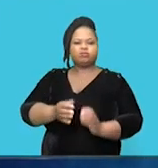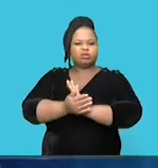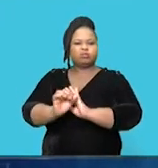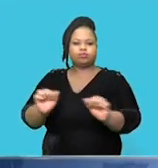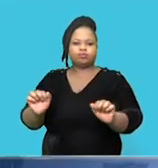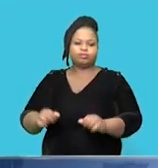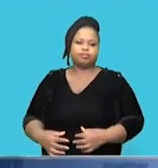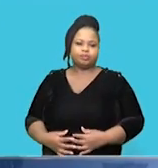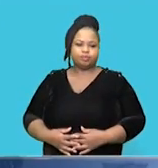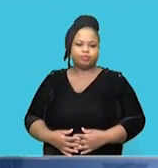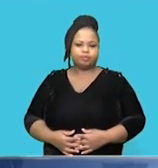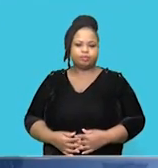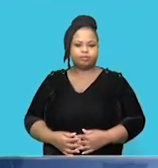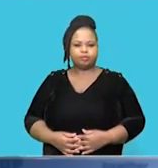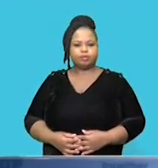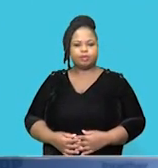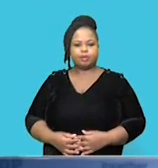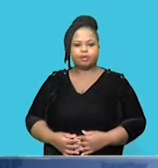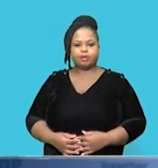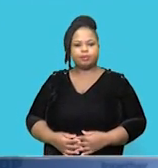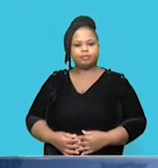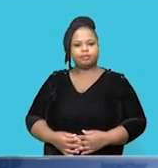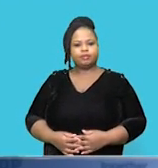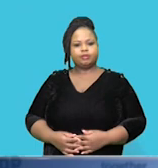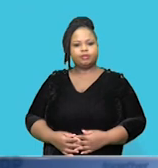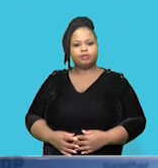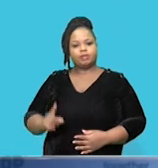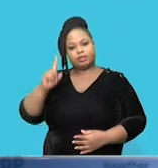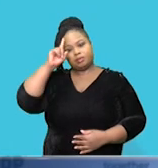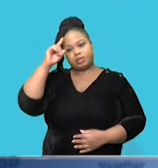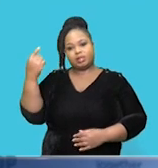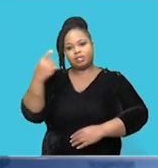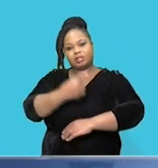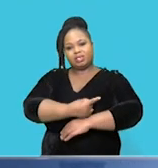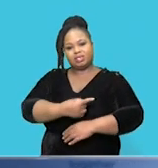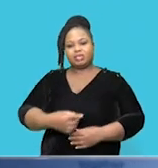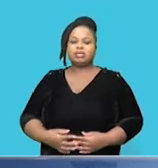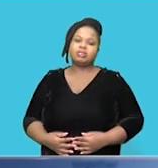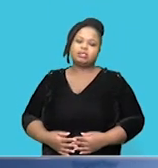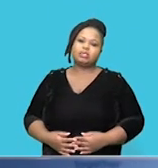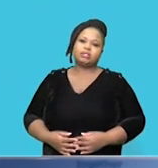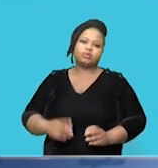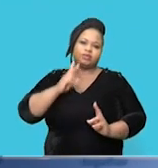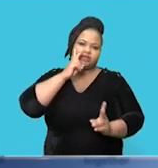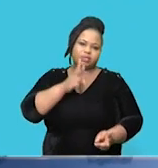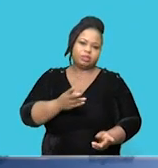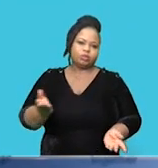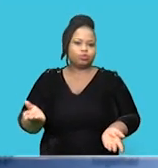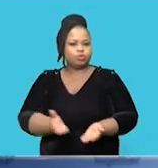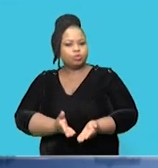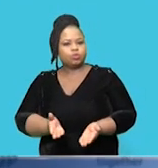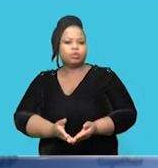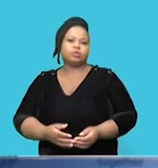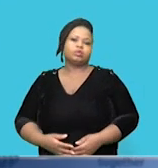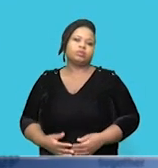kwezolimo. On Nelson Mandela Day, rapenta dikolo re